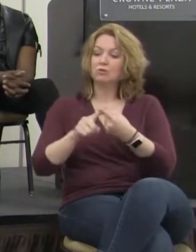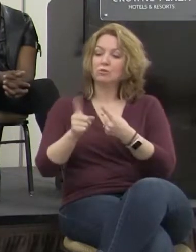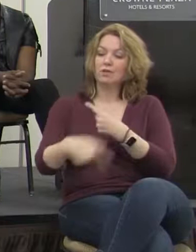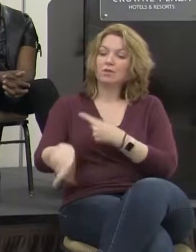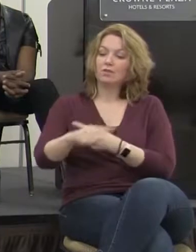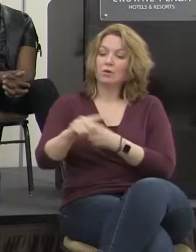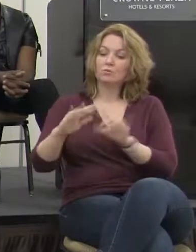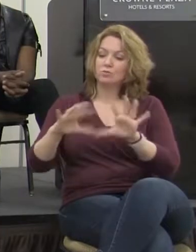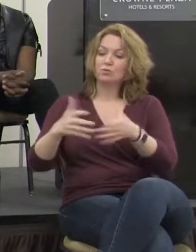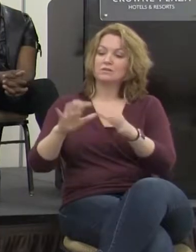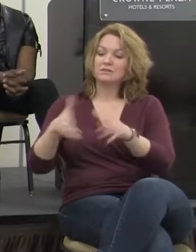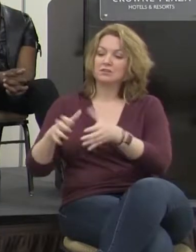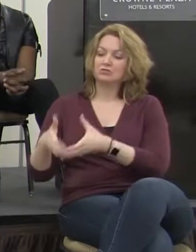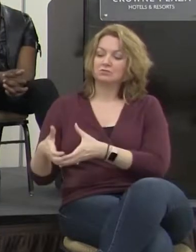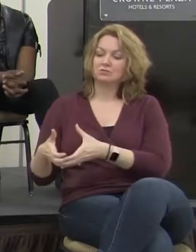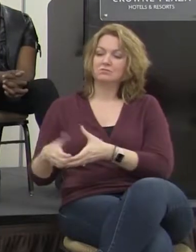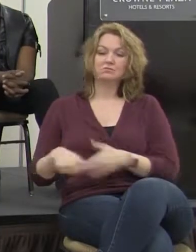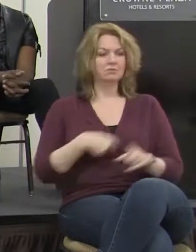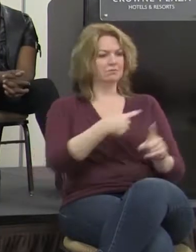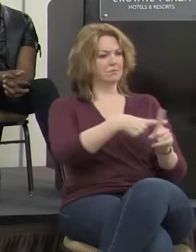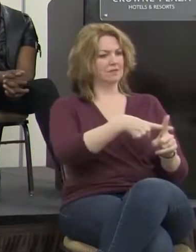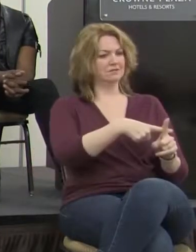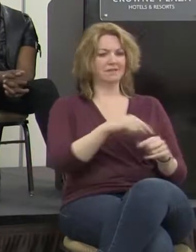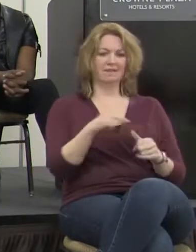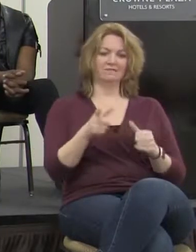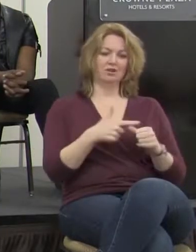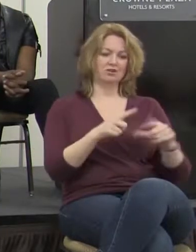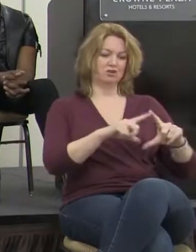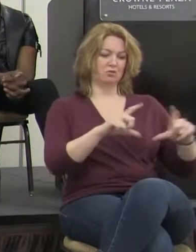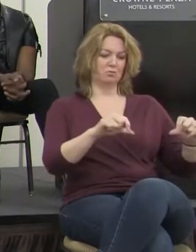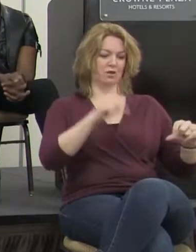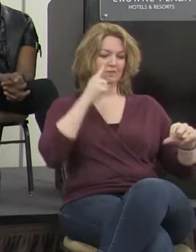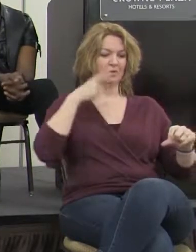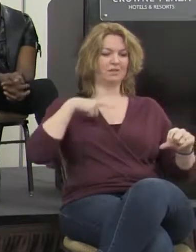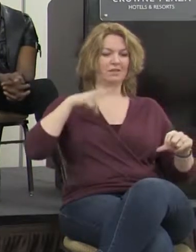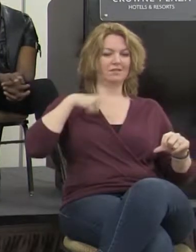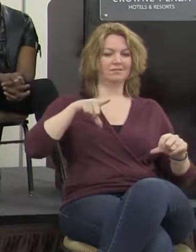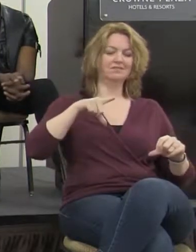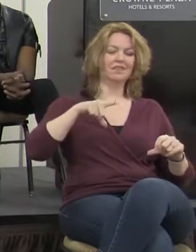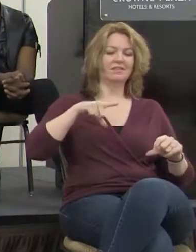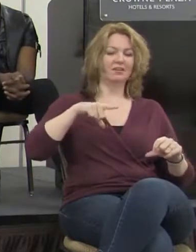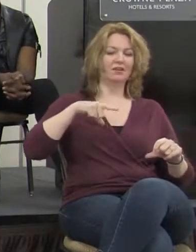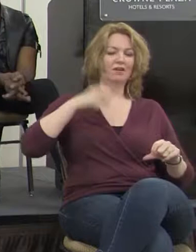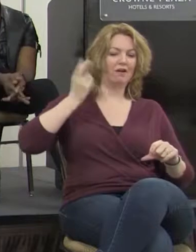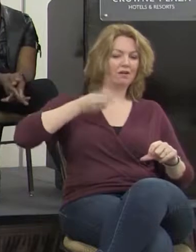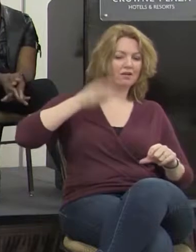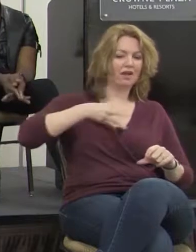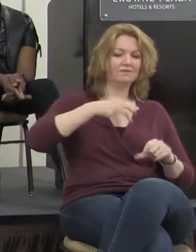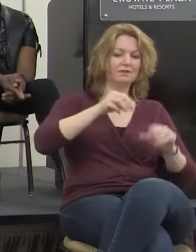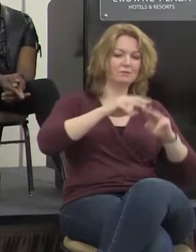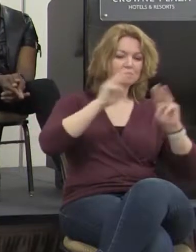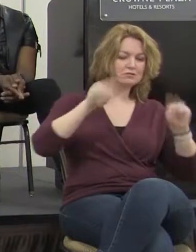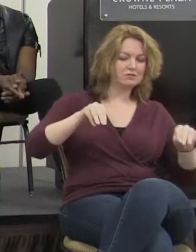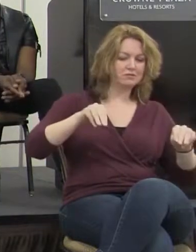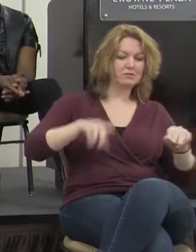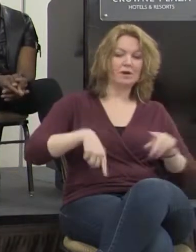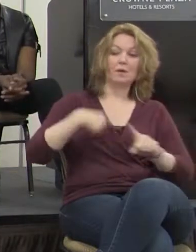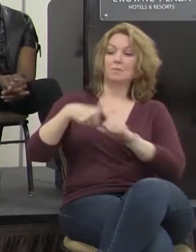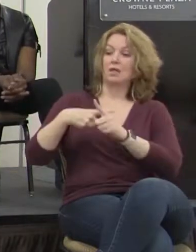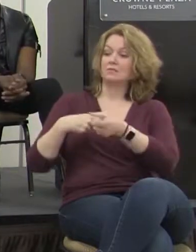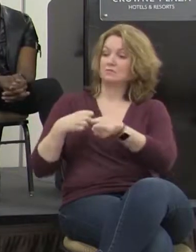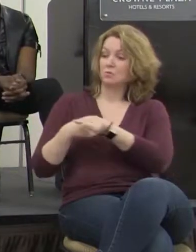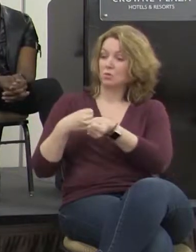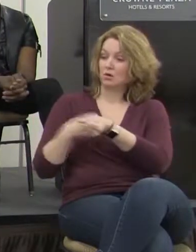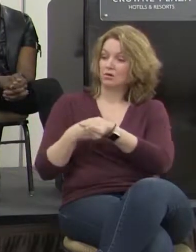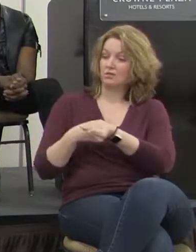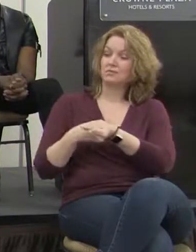organizations, as well as having the first brick at the Leather Archives and Museum, as well as supporting the Green Room, the Jill Carter